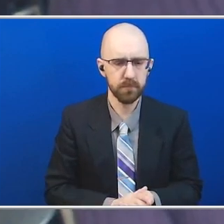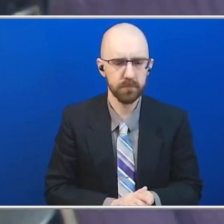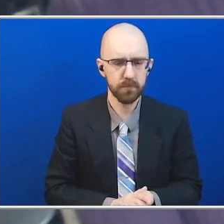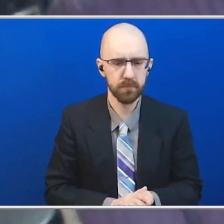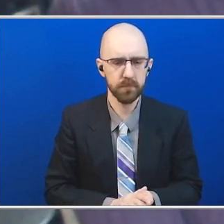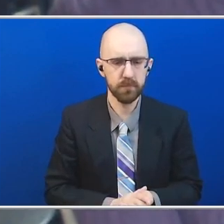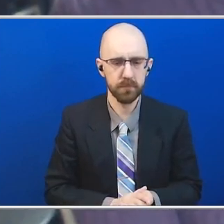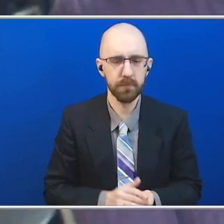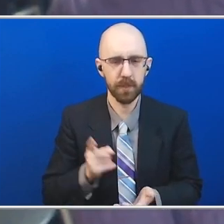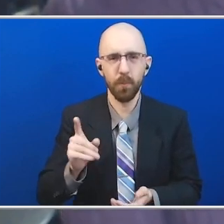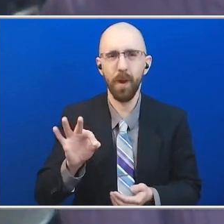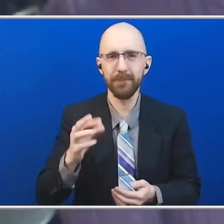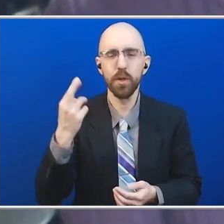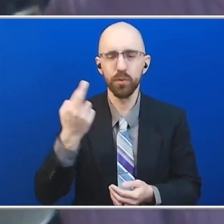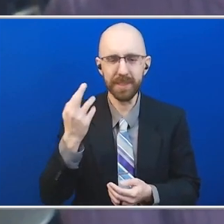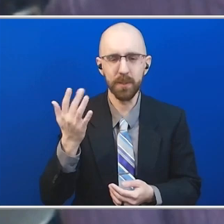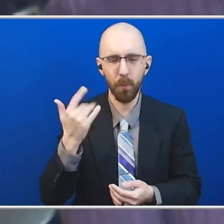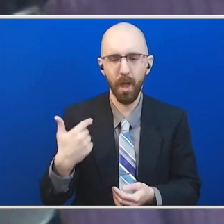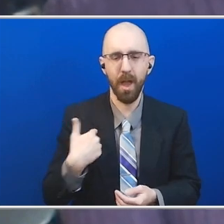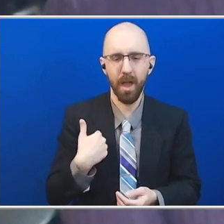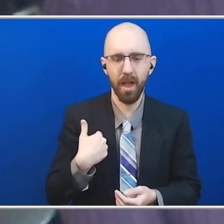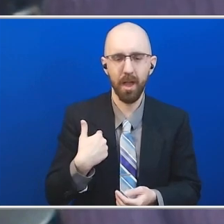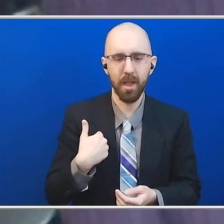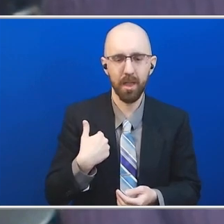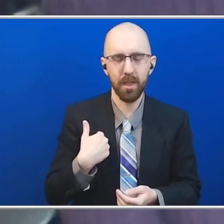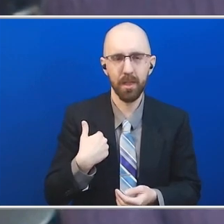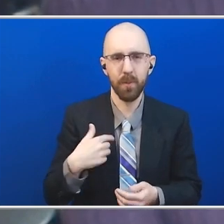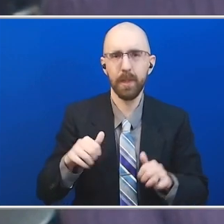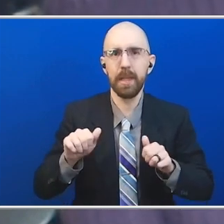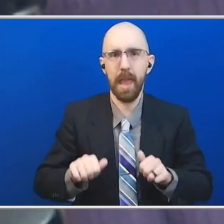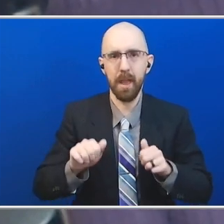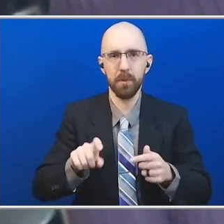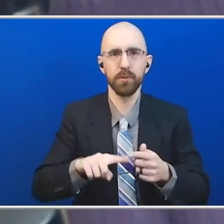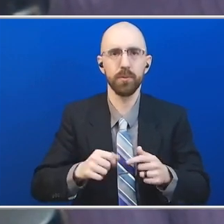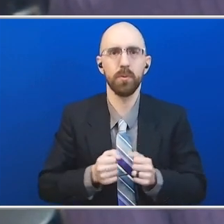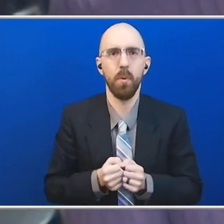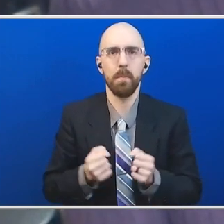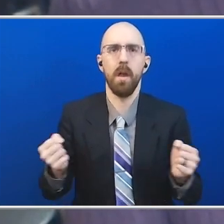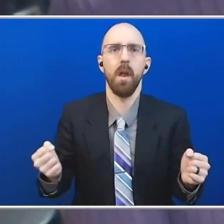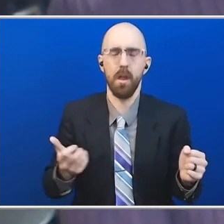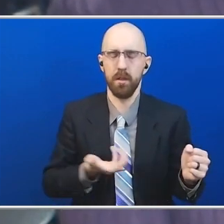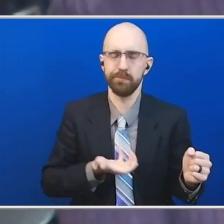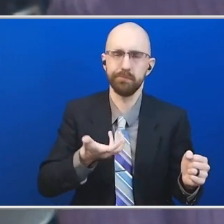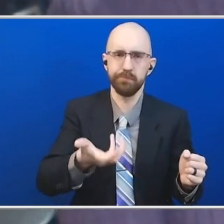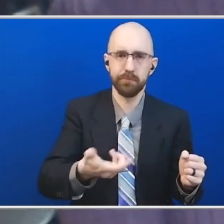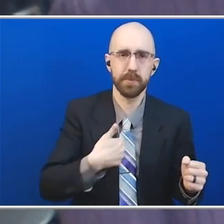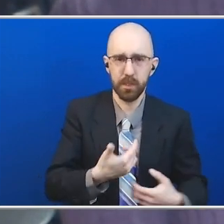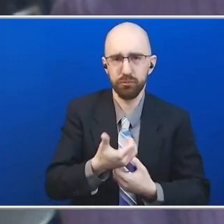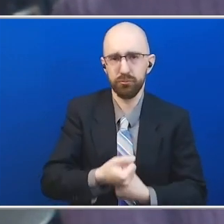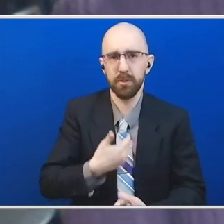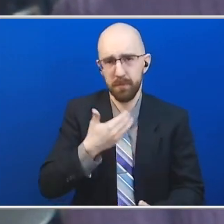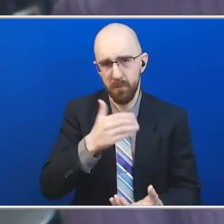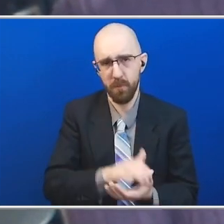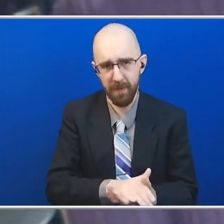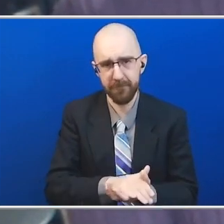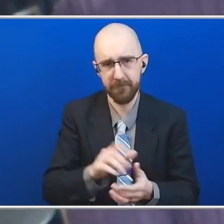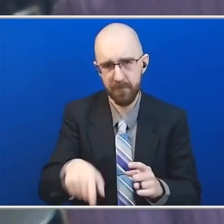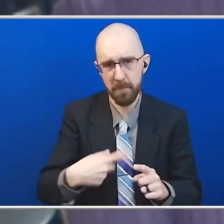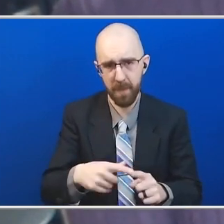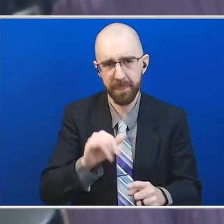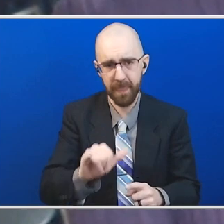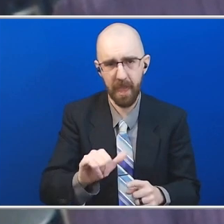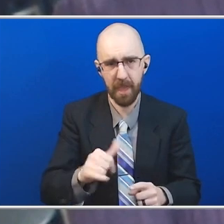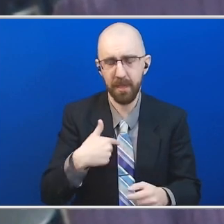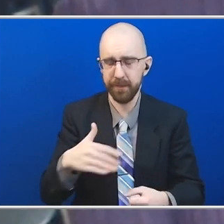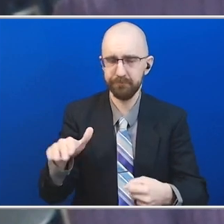that's one of the reasons why I was able to open up about it, was because I trusted my wife implicitly. It